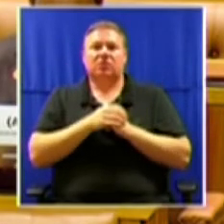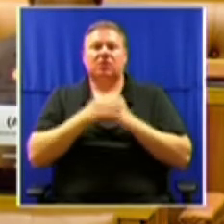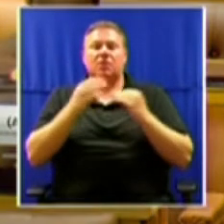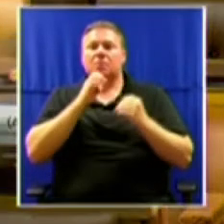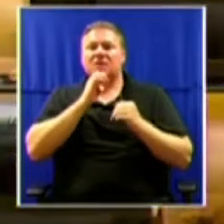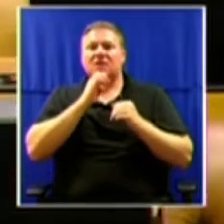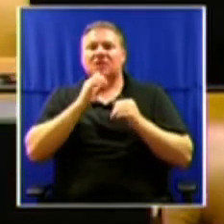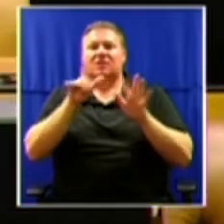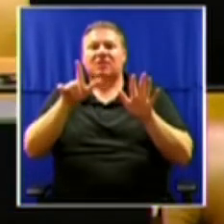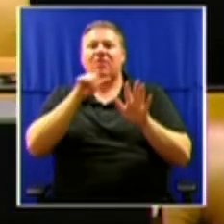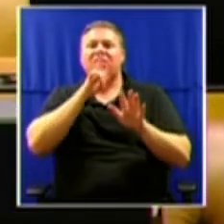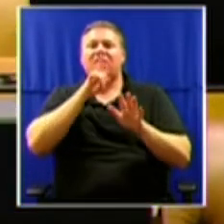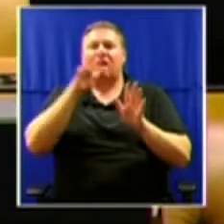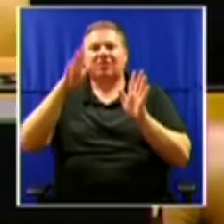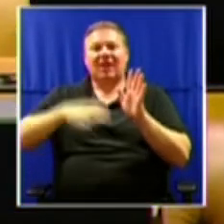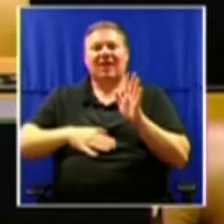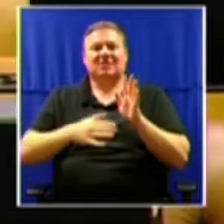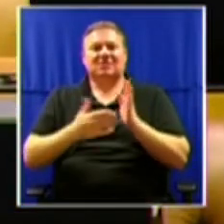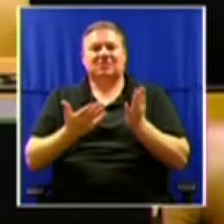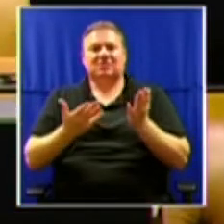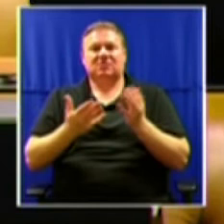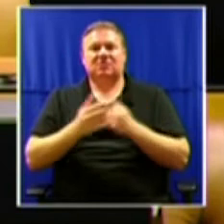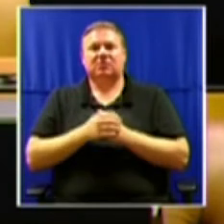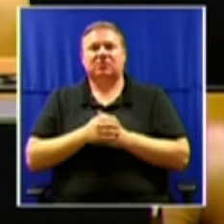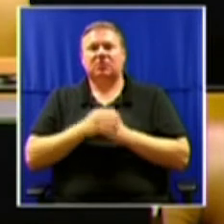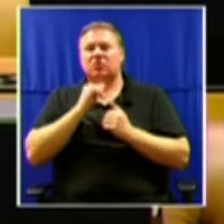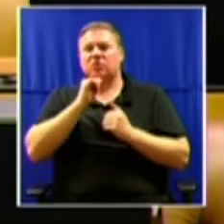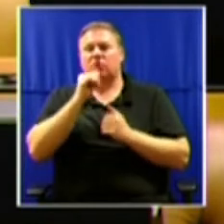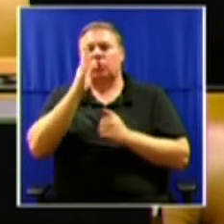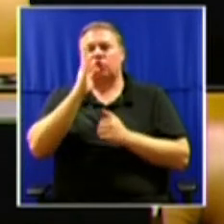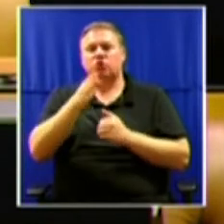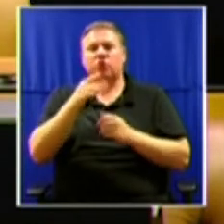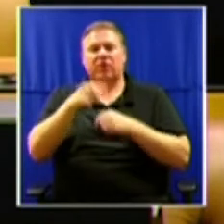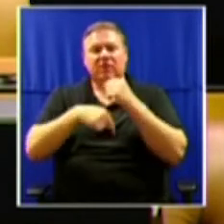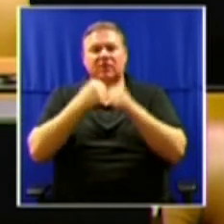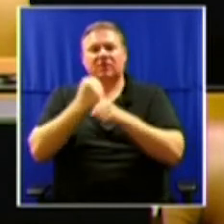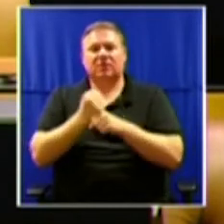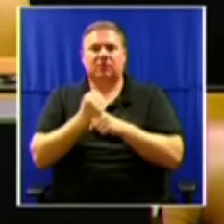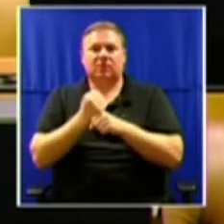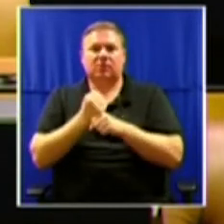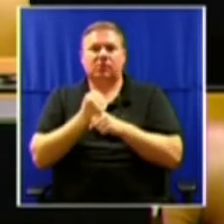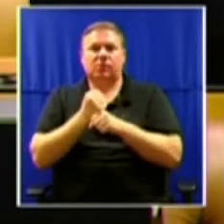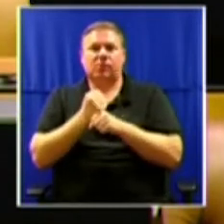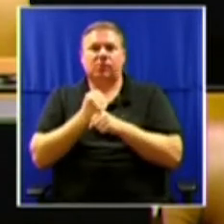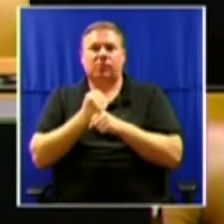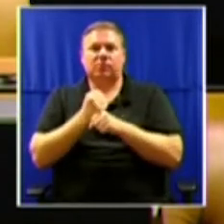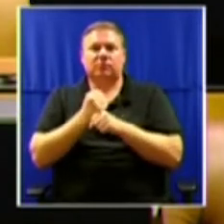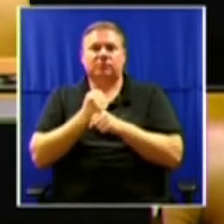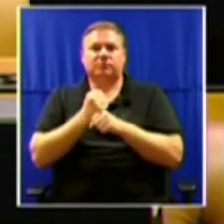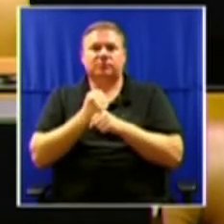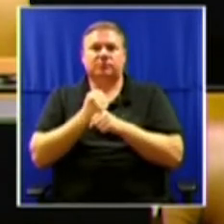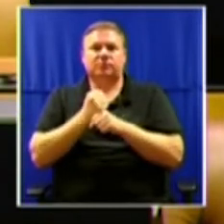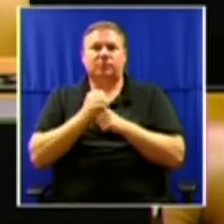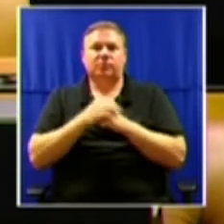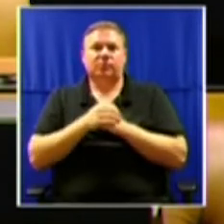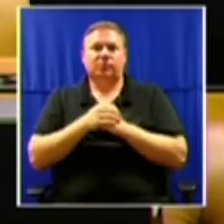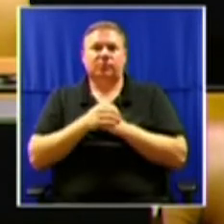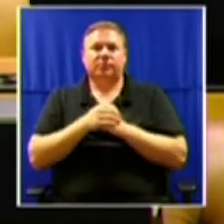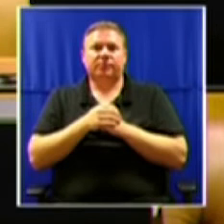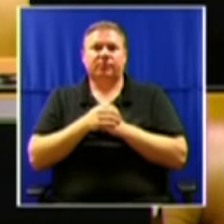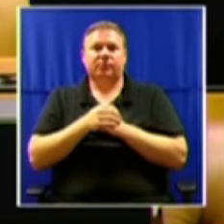7,000, and we're not sure this year we're now beginning to have this intake. We're supposed to have in January of